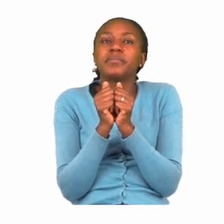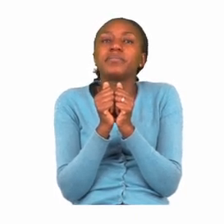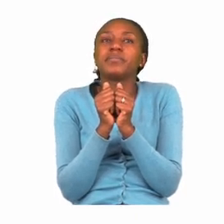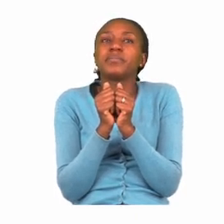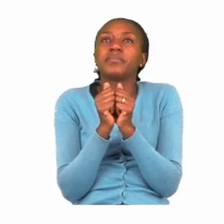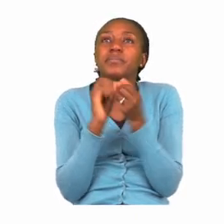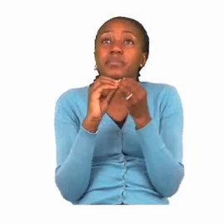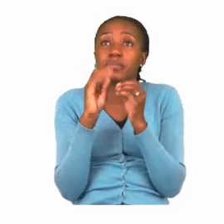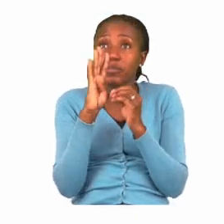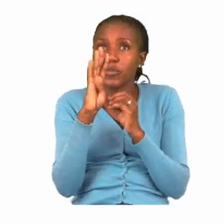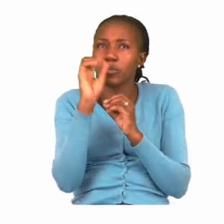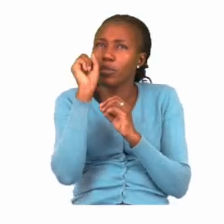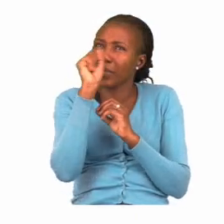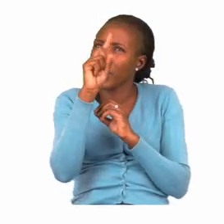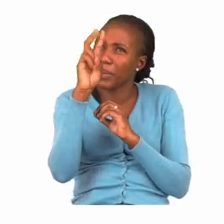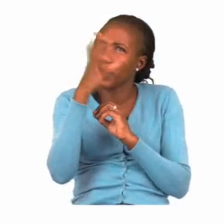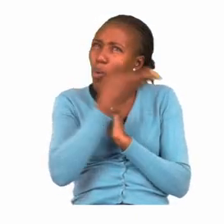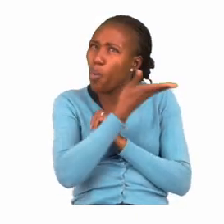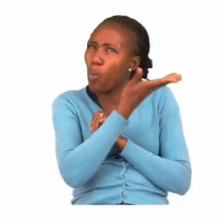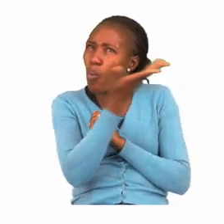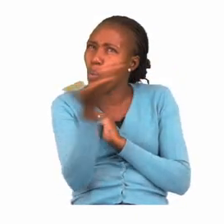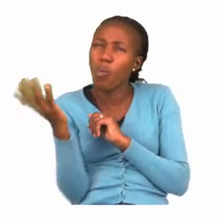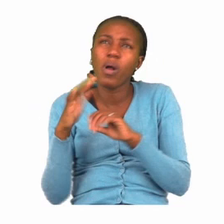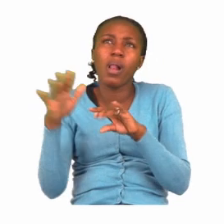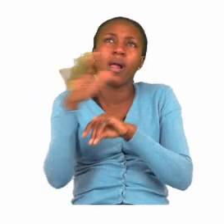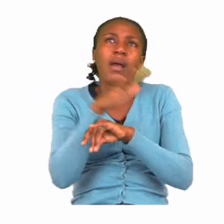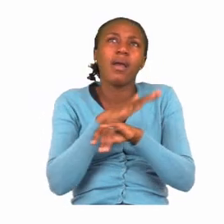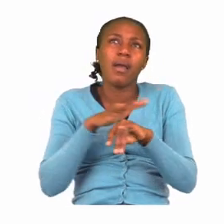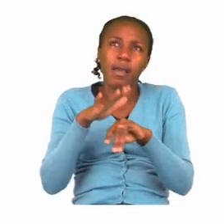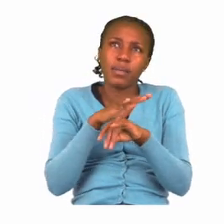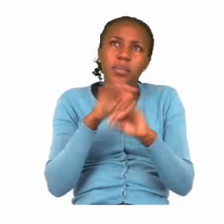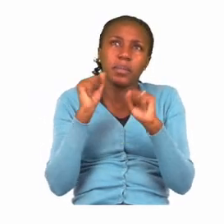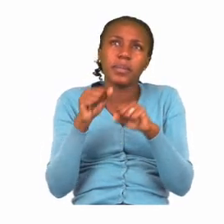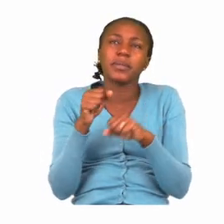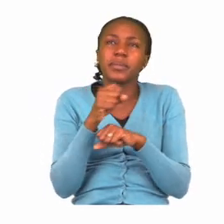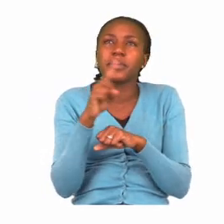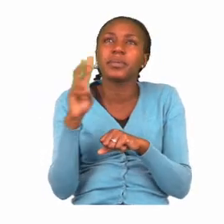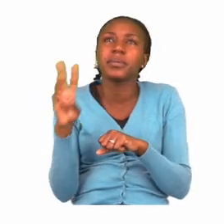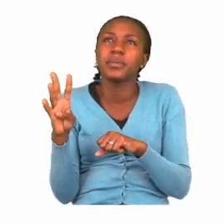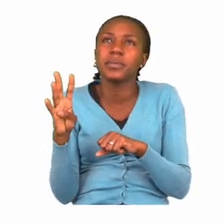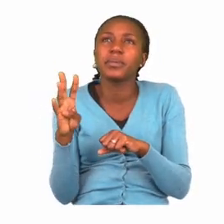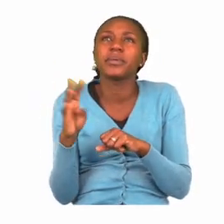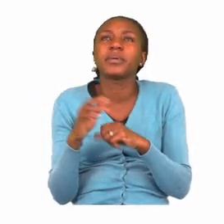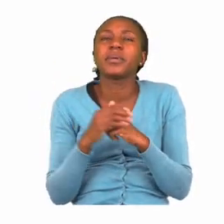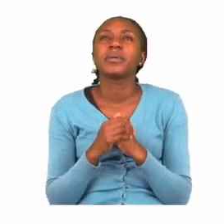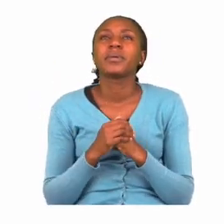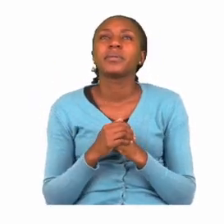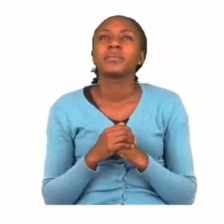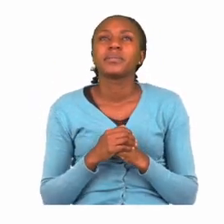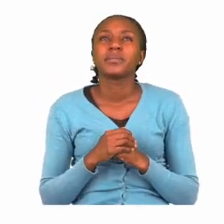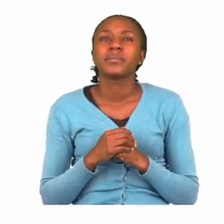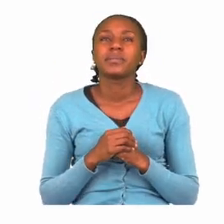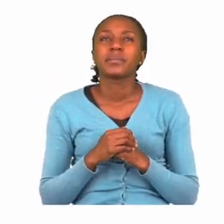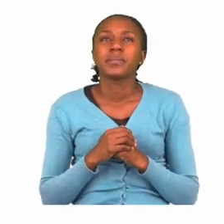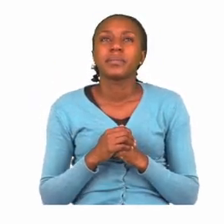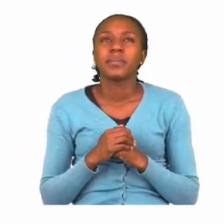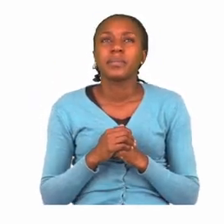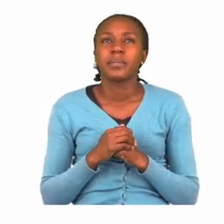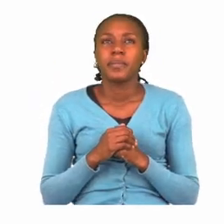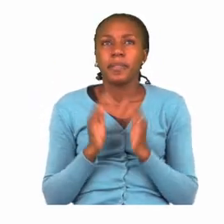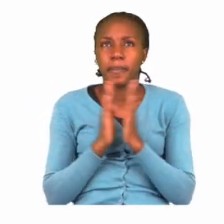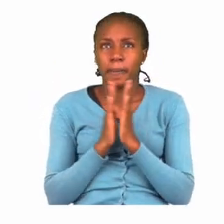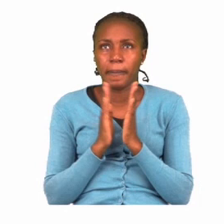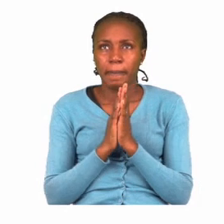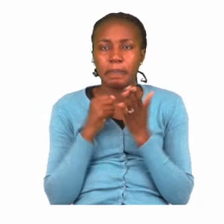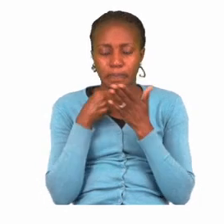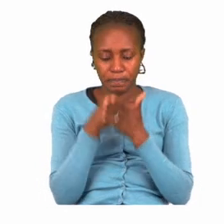together all the animals. Now everyone, I want you to try and answer all